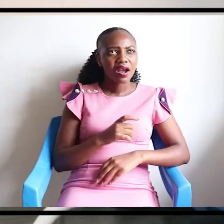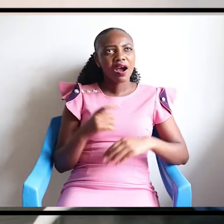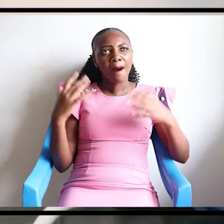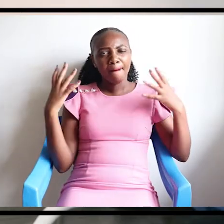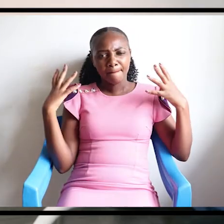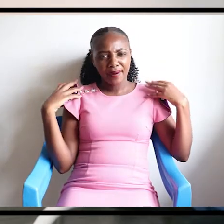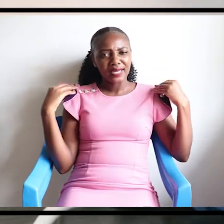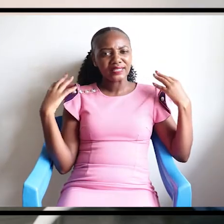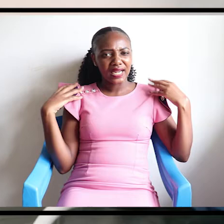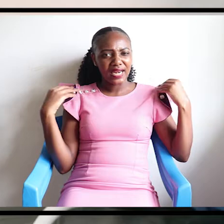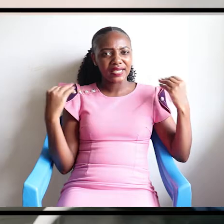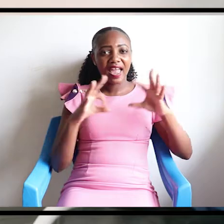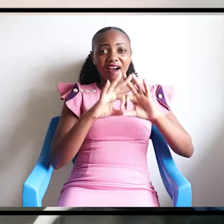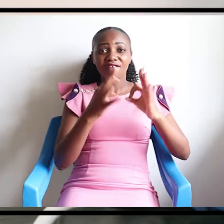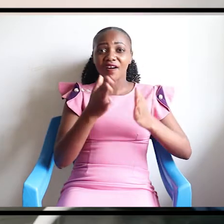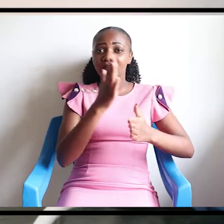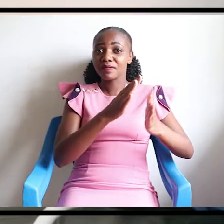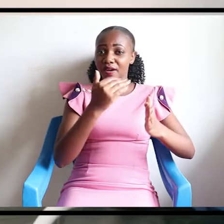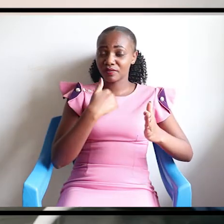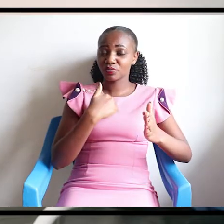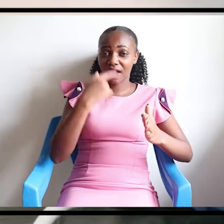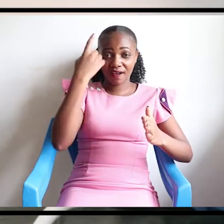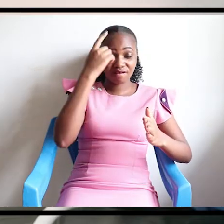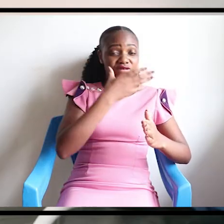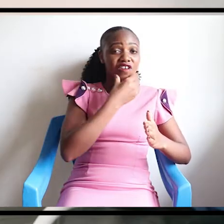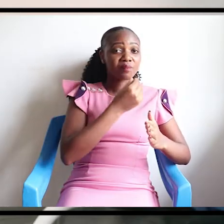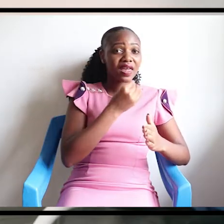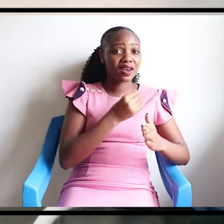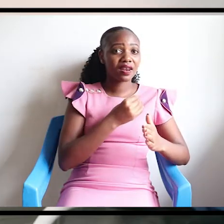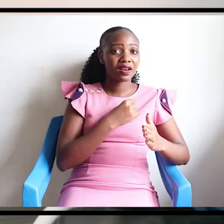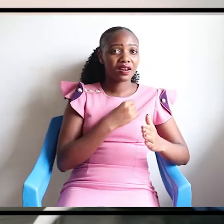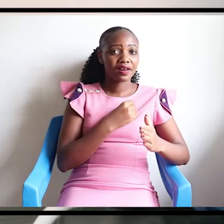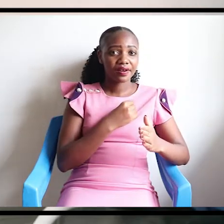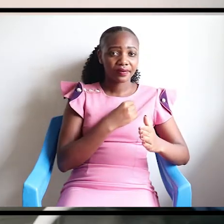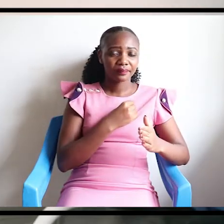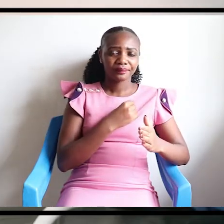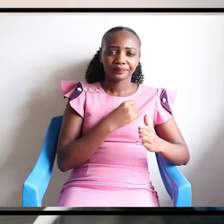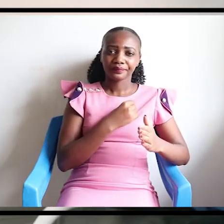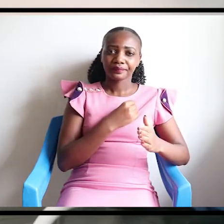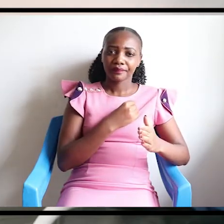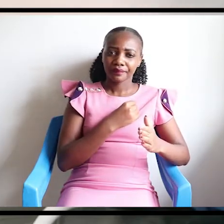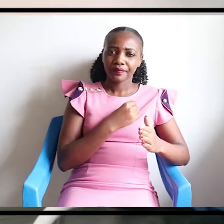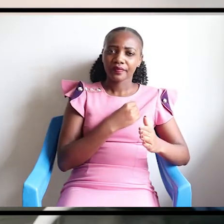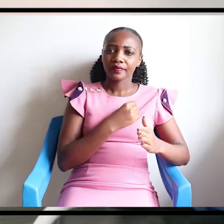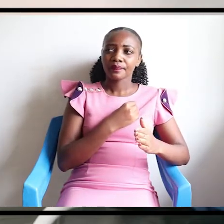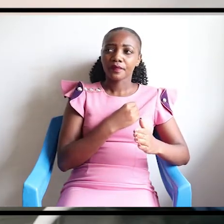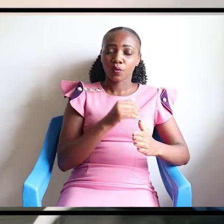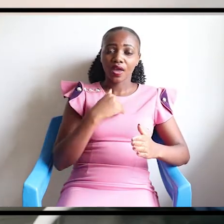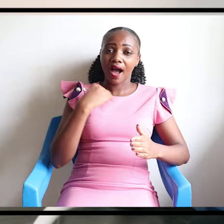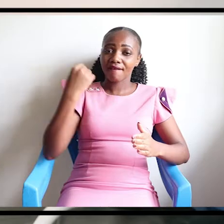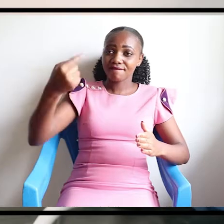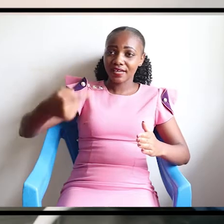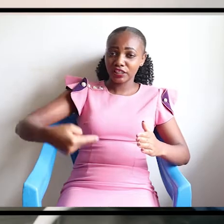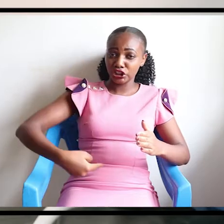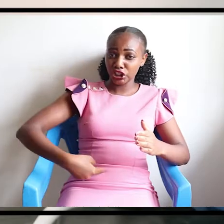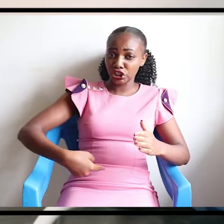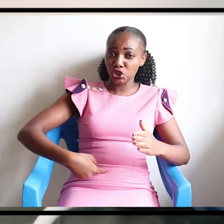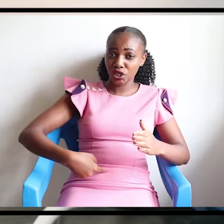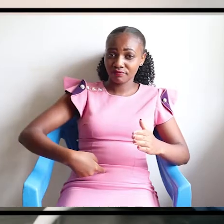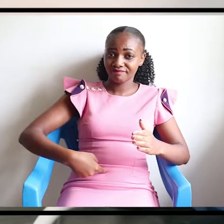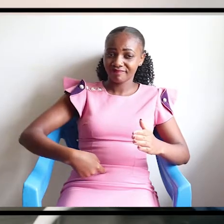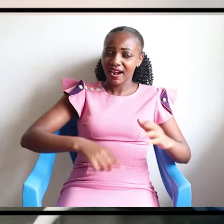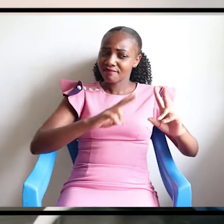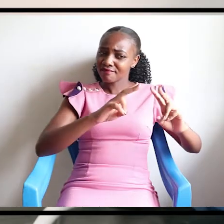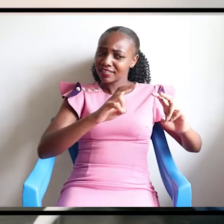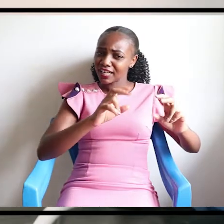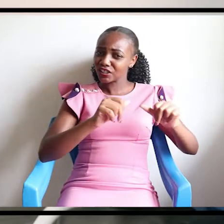Practically, the family planning methods that are there for men, mm-hmm. we only have the vasectomy. Mm-hmm. There's an injection. It's under research.